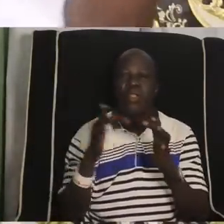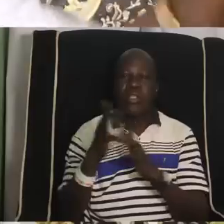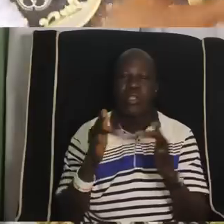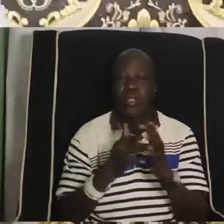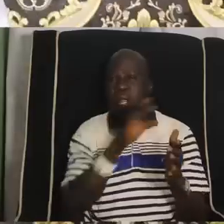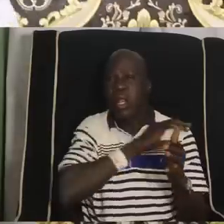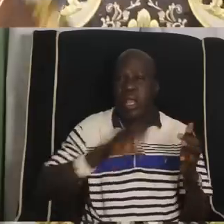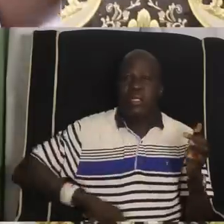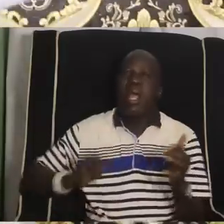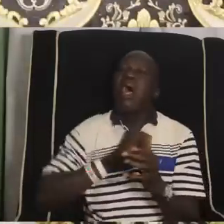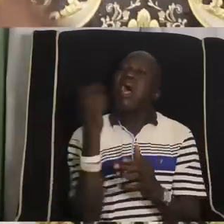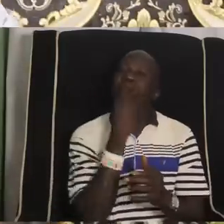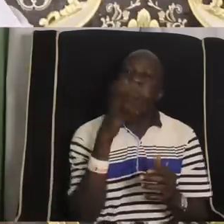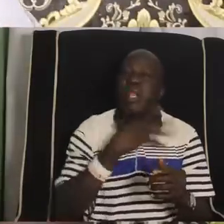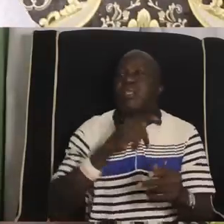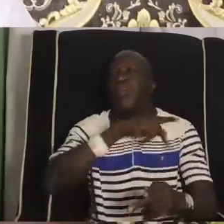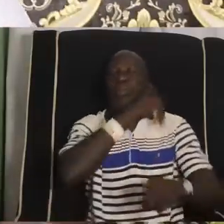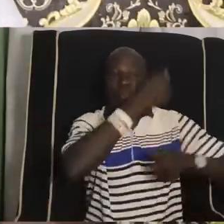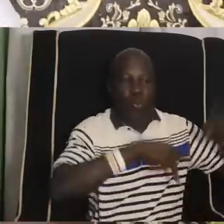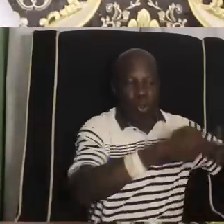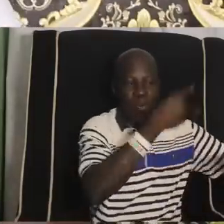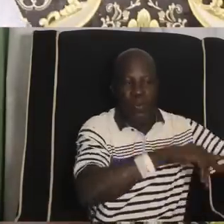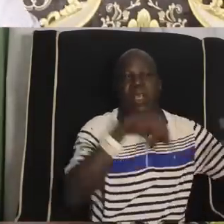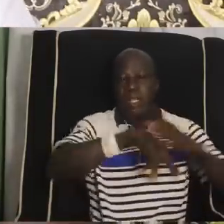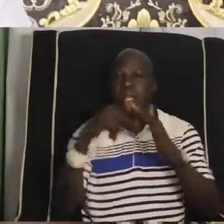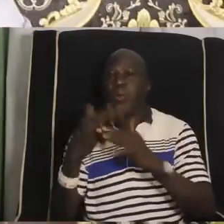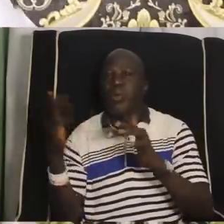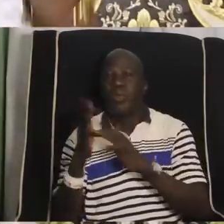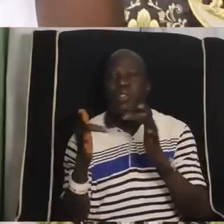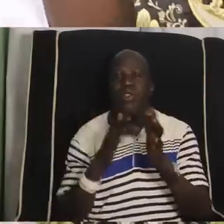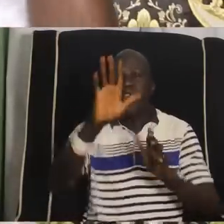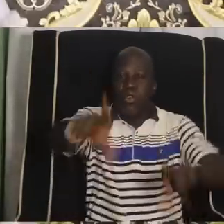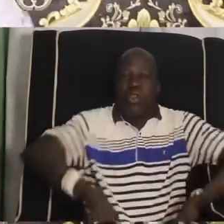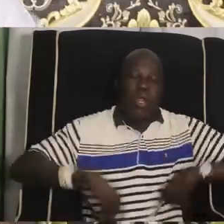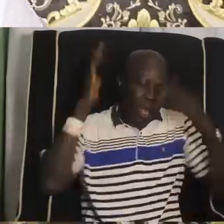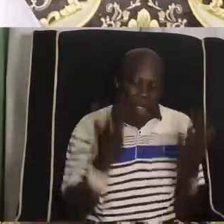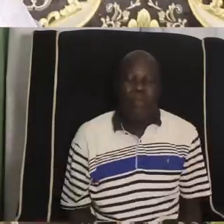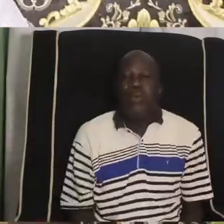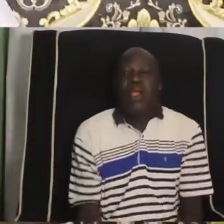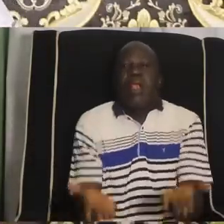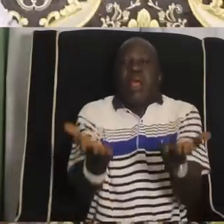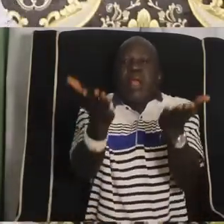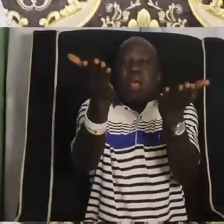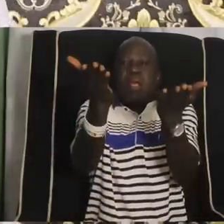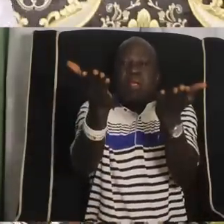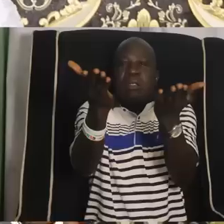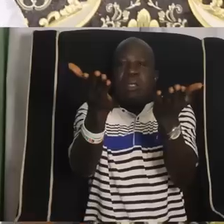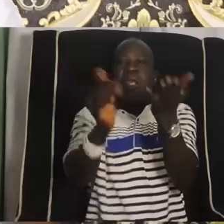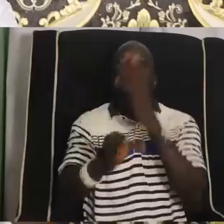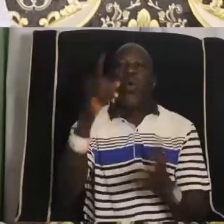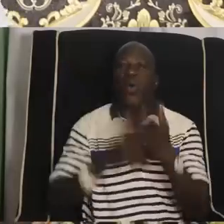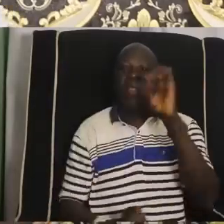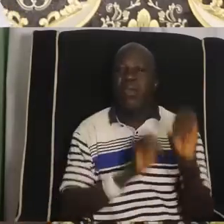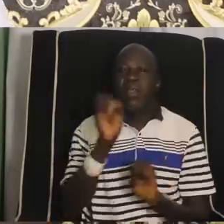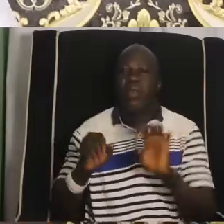your papa. And you shall be with me. You call Jesse. I hear my dear. Call about your